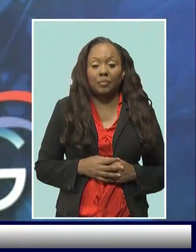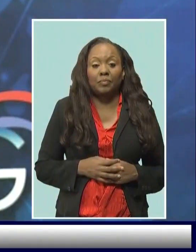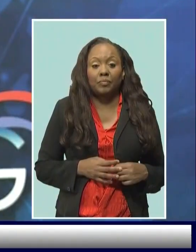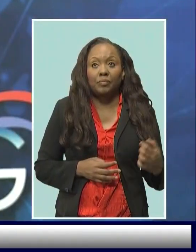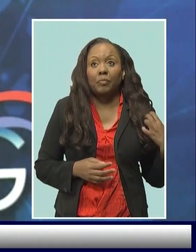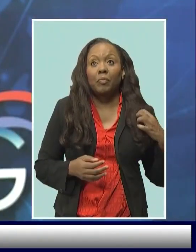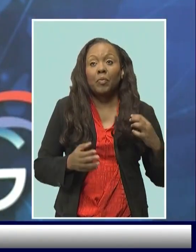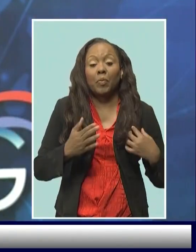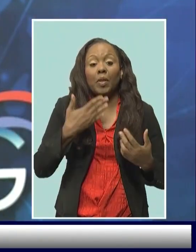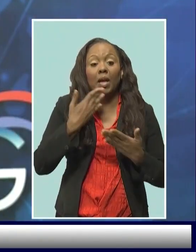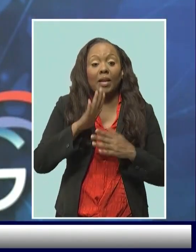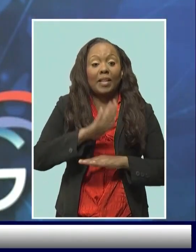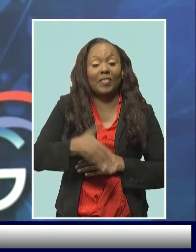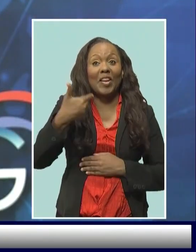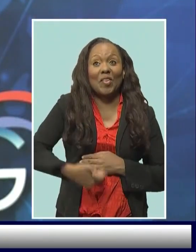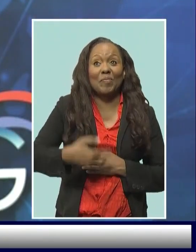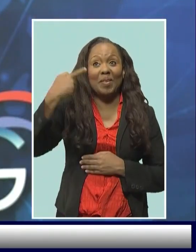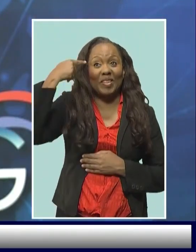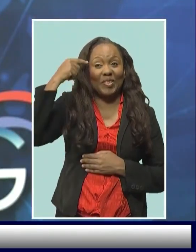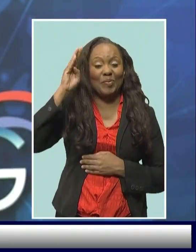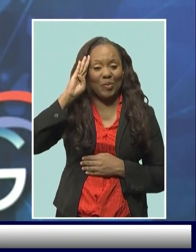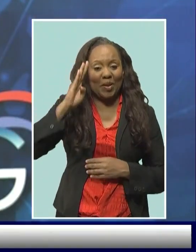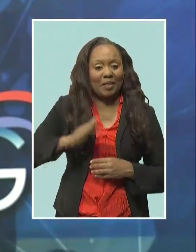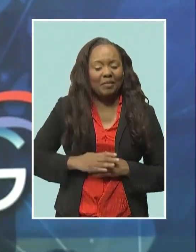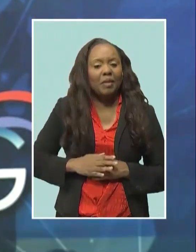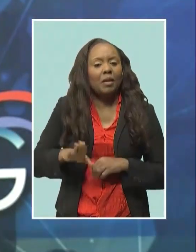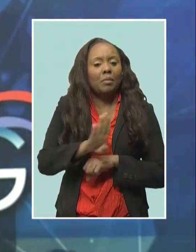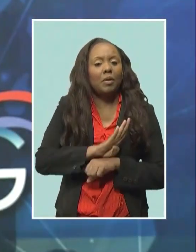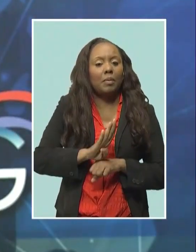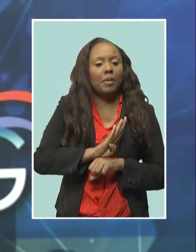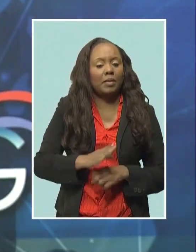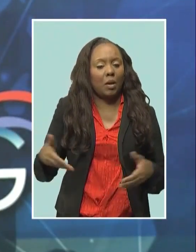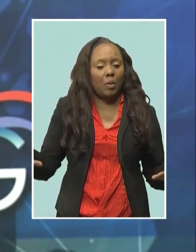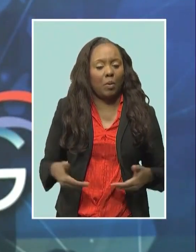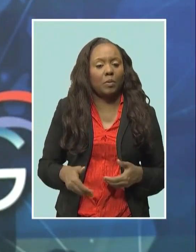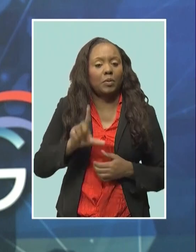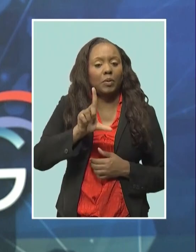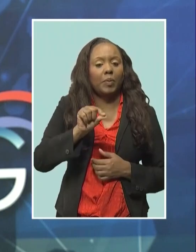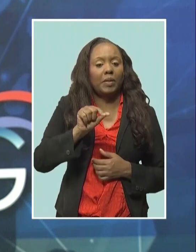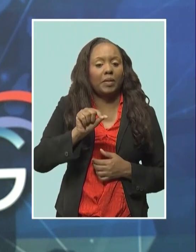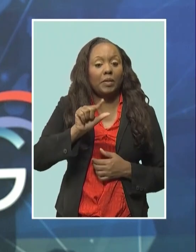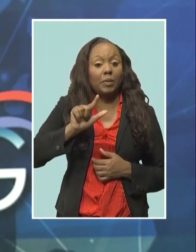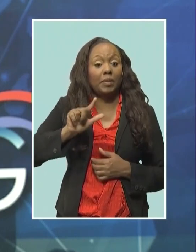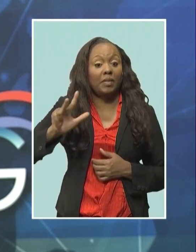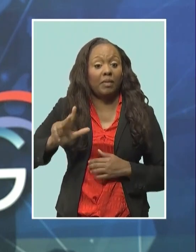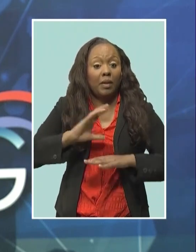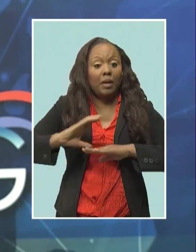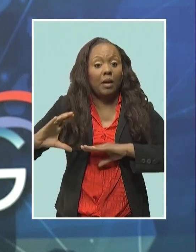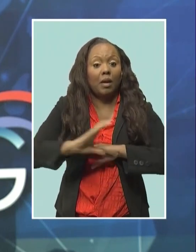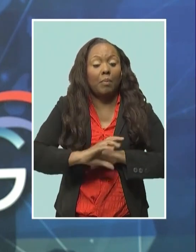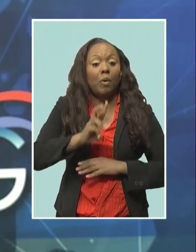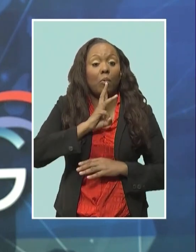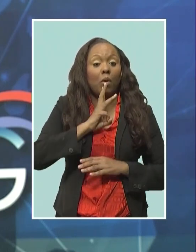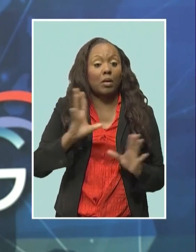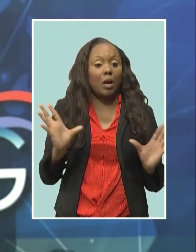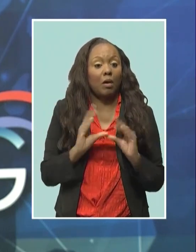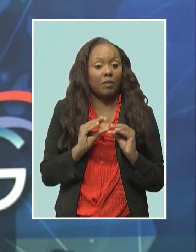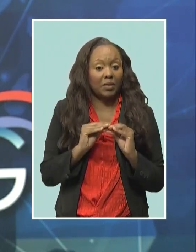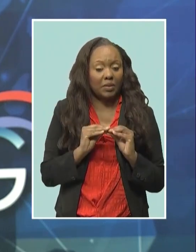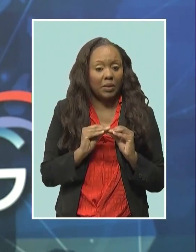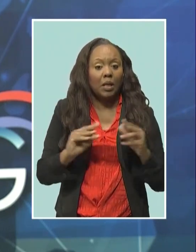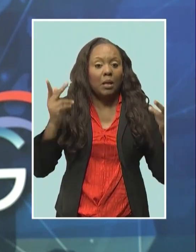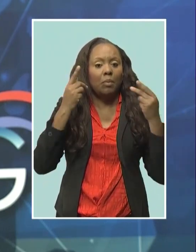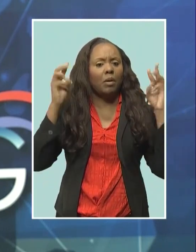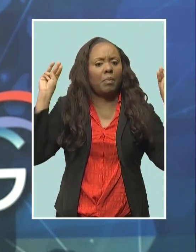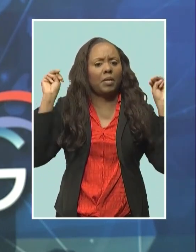Good evening, I'm Pearson Boeing. As Barbados hosts the 2023 Caribbean Water Conference, Prime Minister